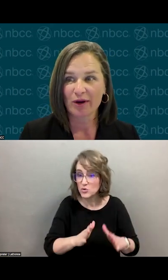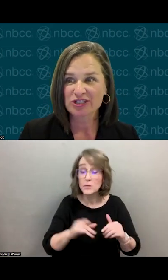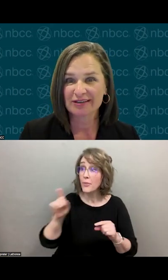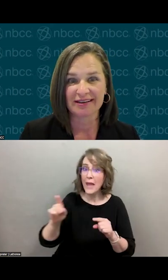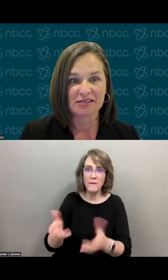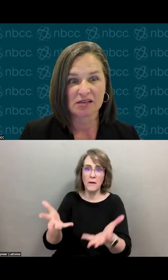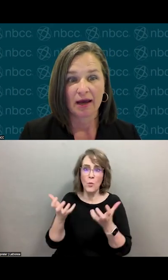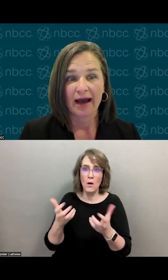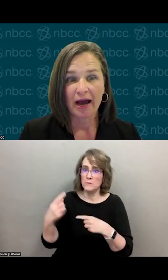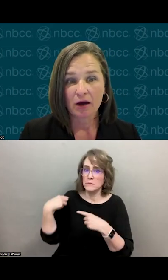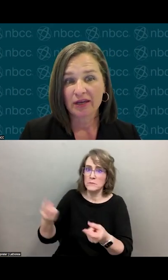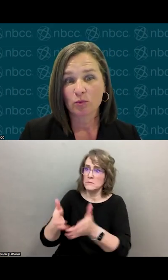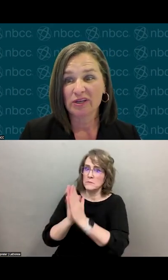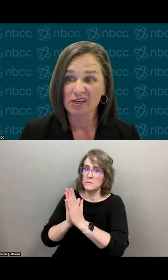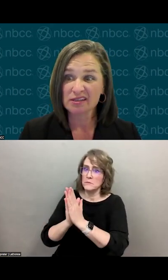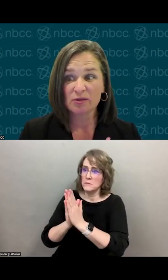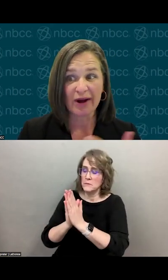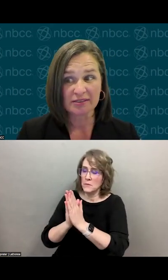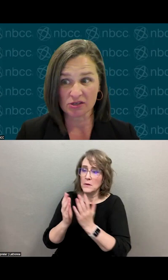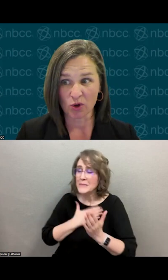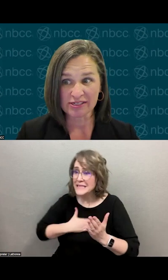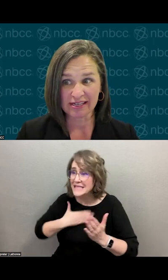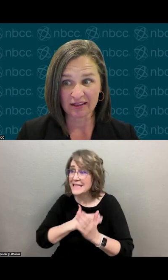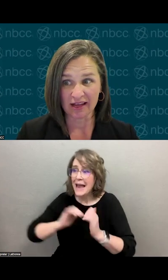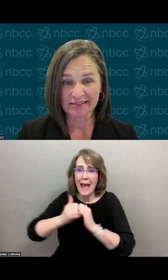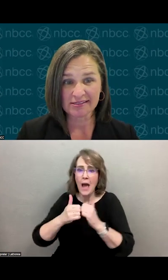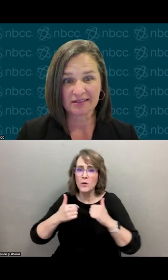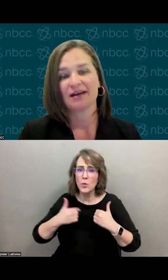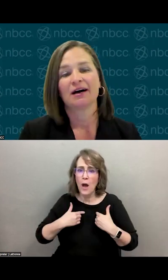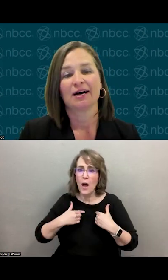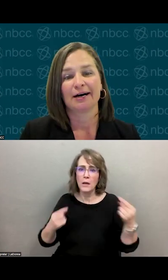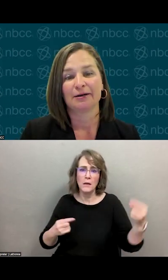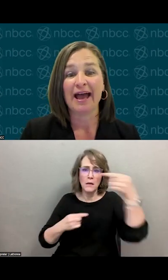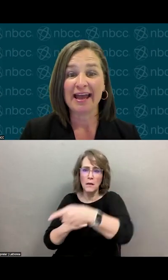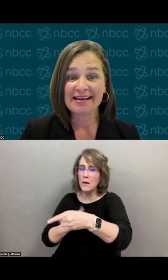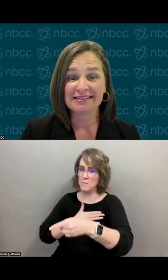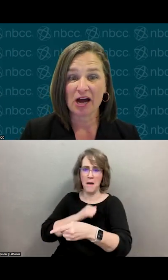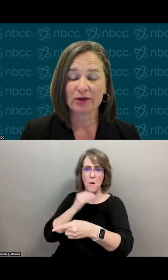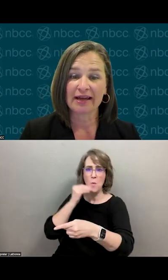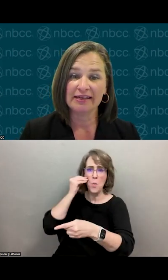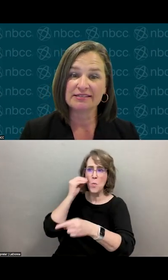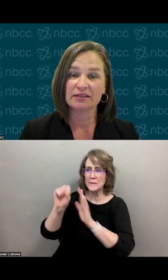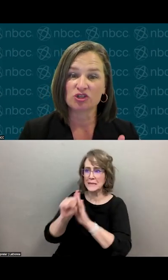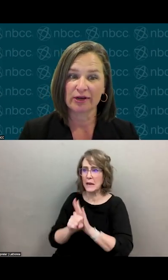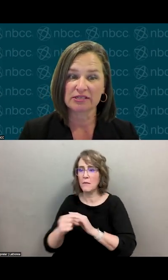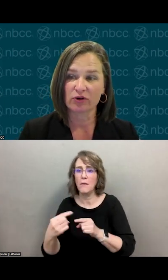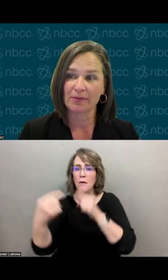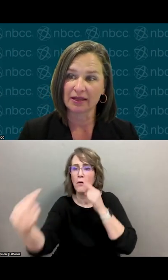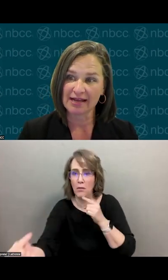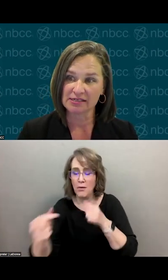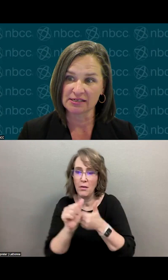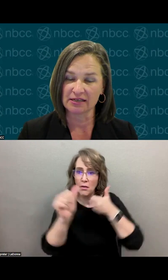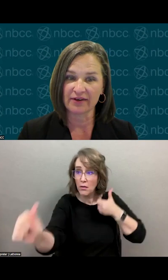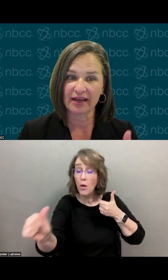the question is, how can we easily practice across state lines? And how can I easily transfer